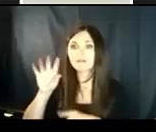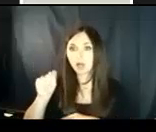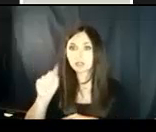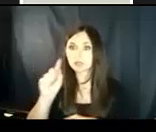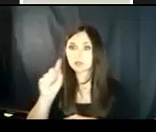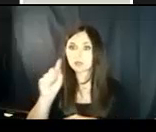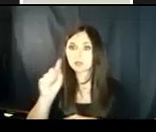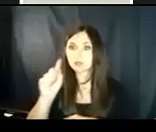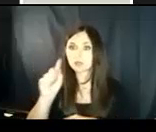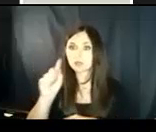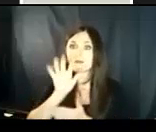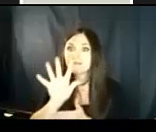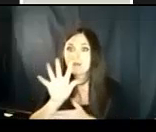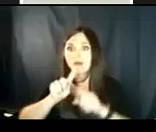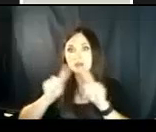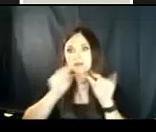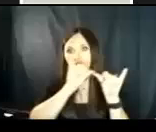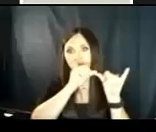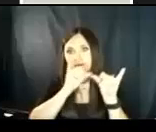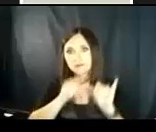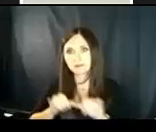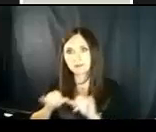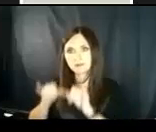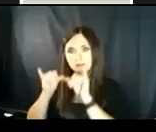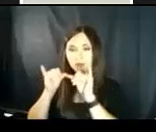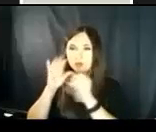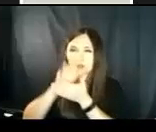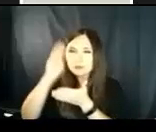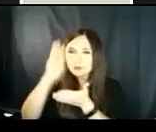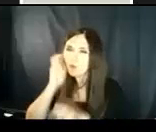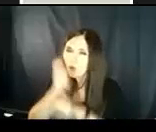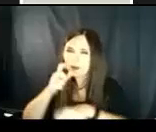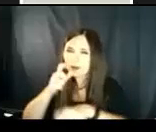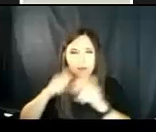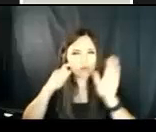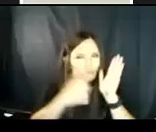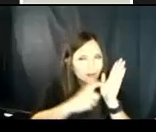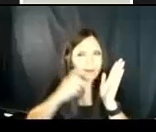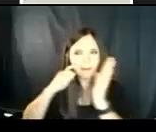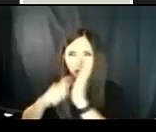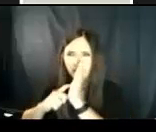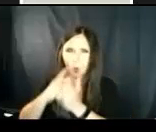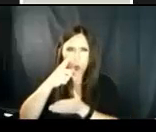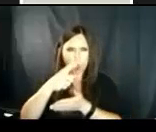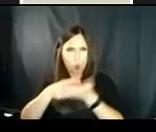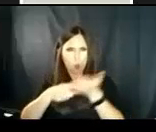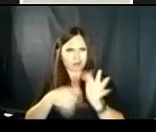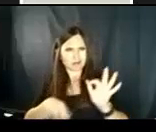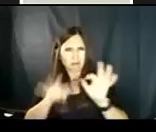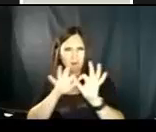5 different sizes, your students going to have a hard time recognizing what is it important